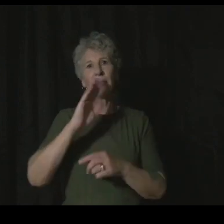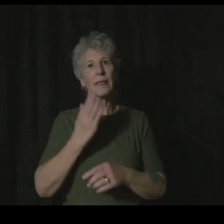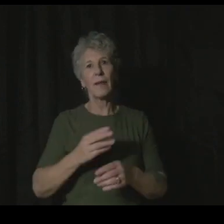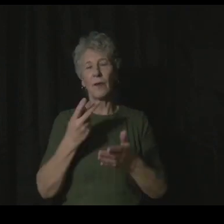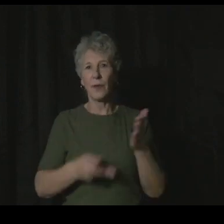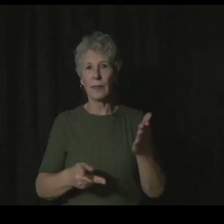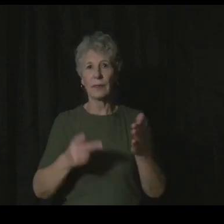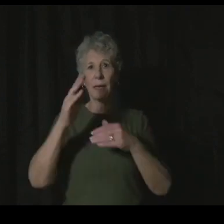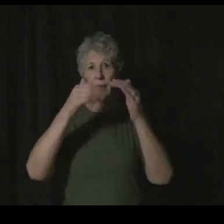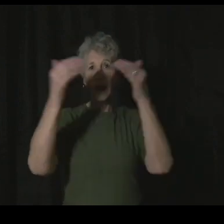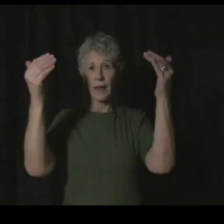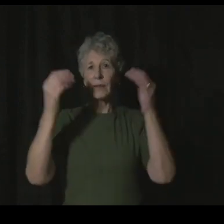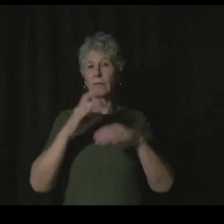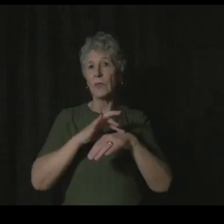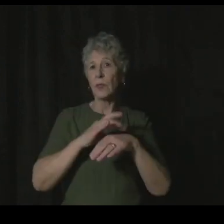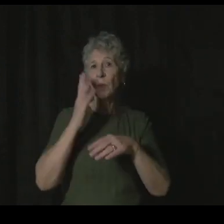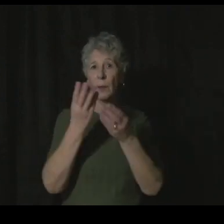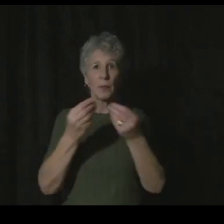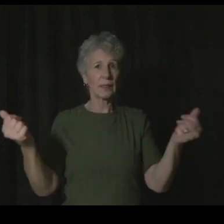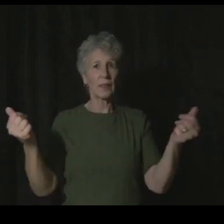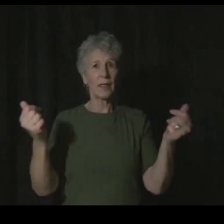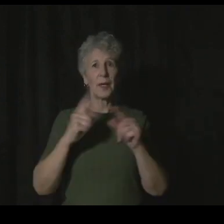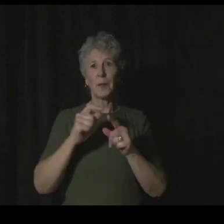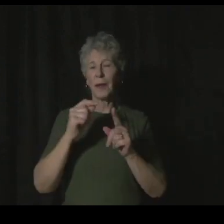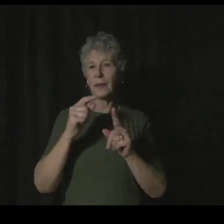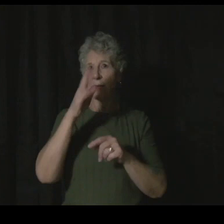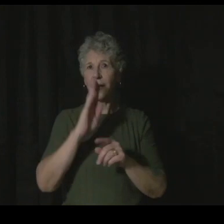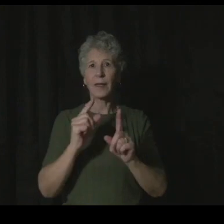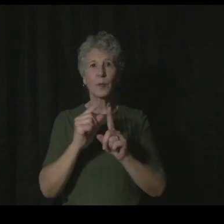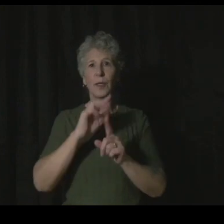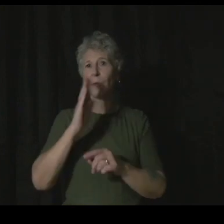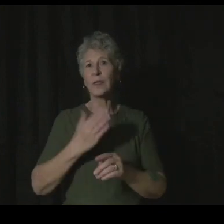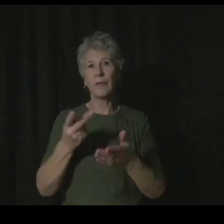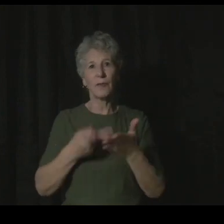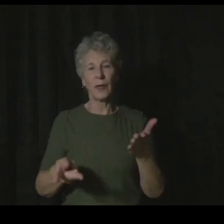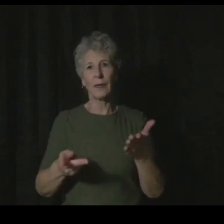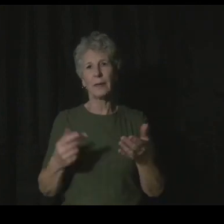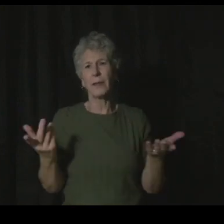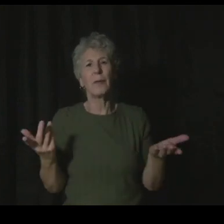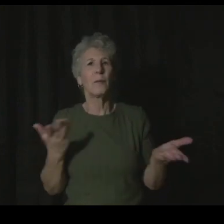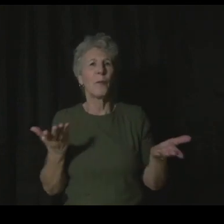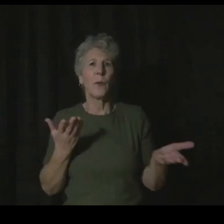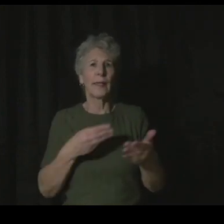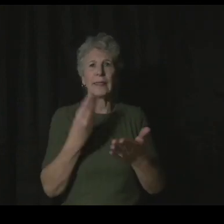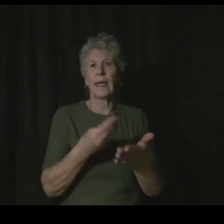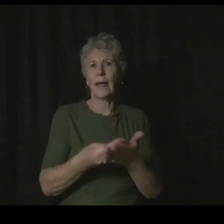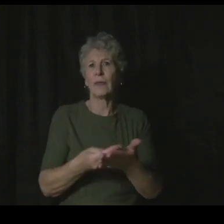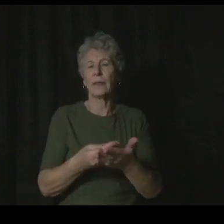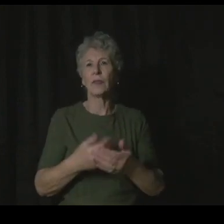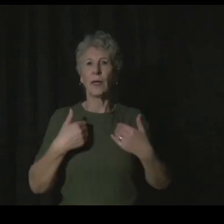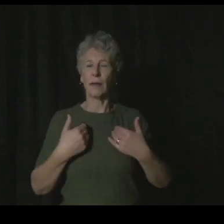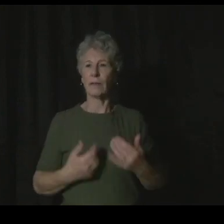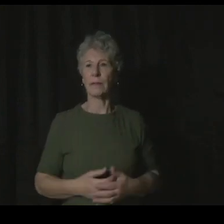that heaven and earth will pass away, but God's word will not fail. So what is the evidence that we